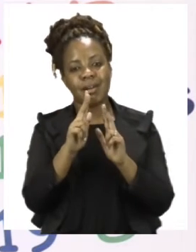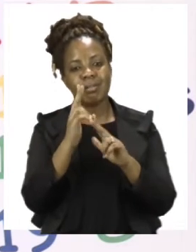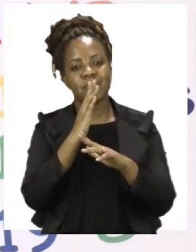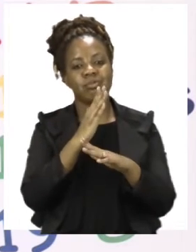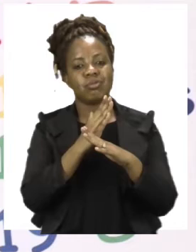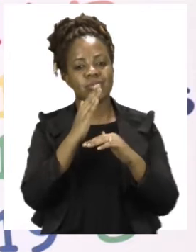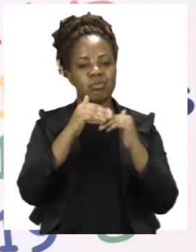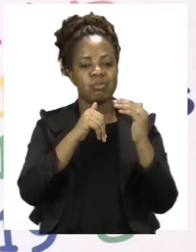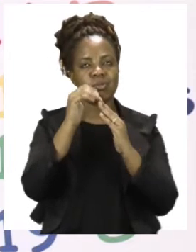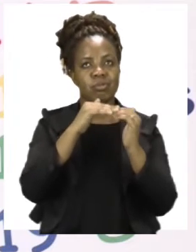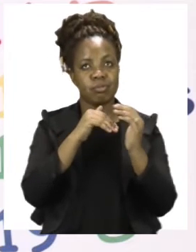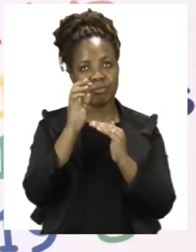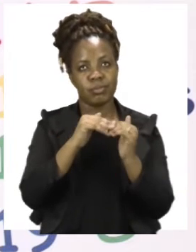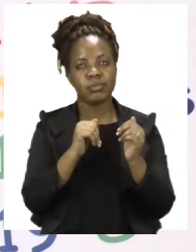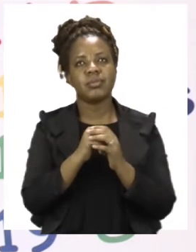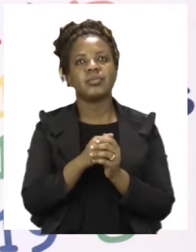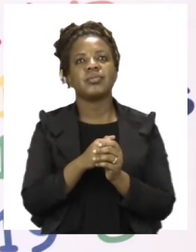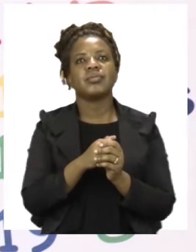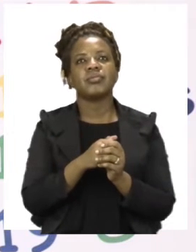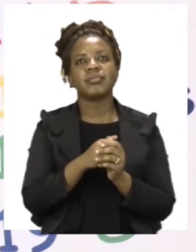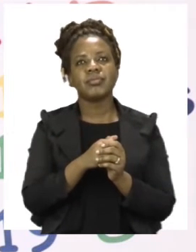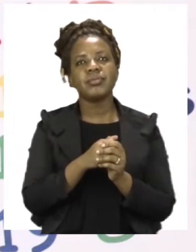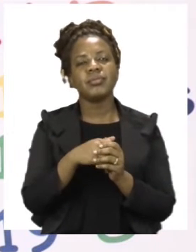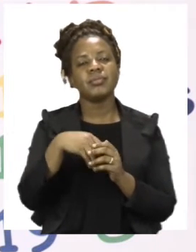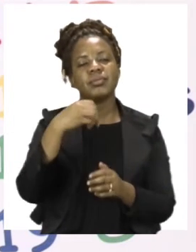that, we are also told that